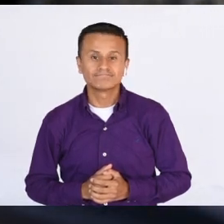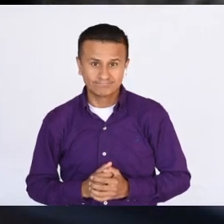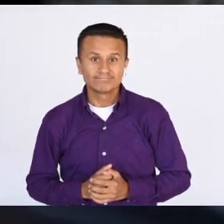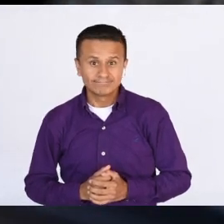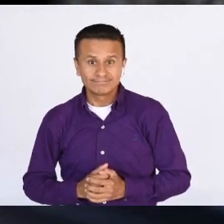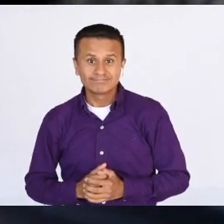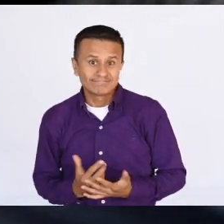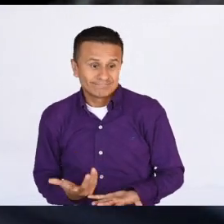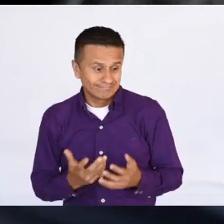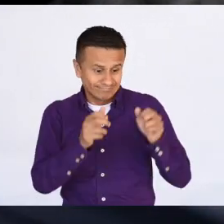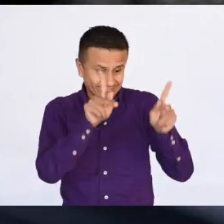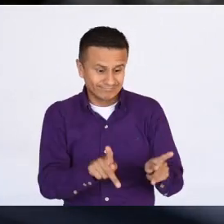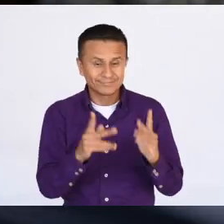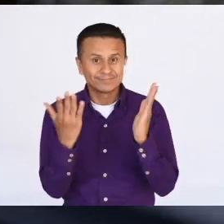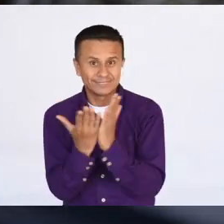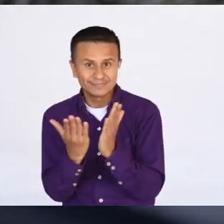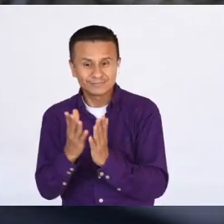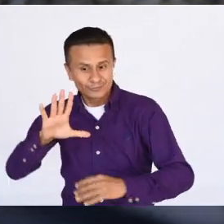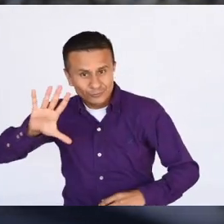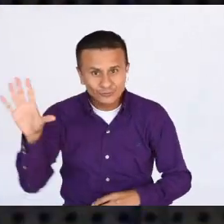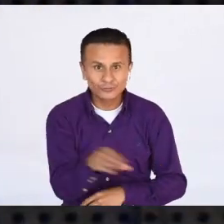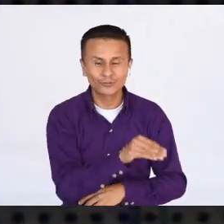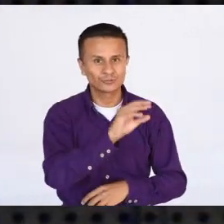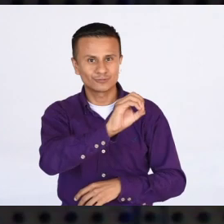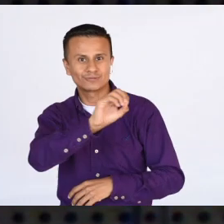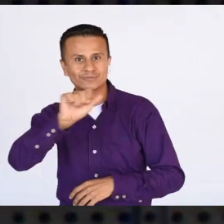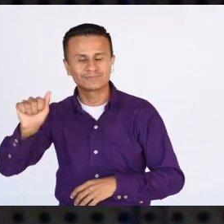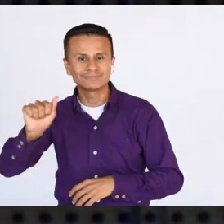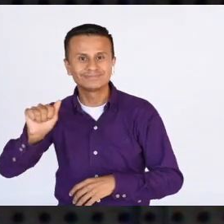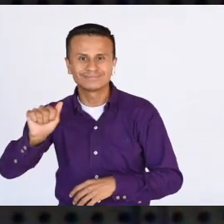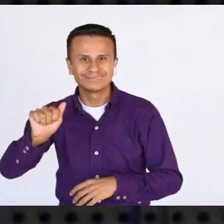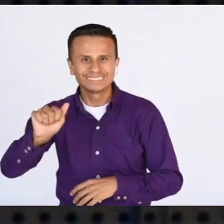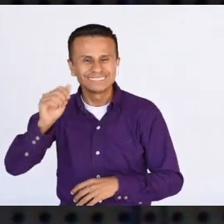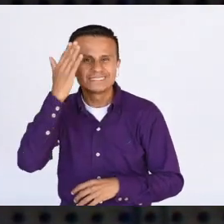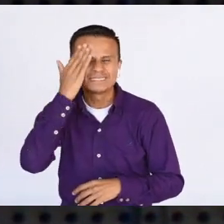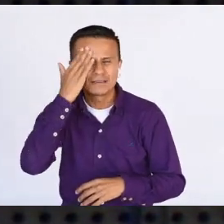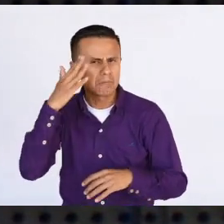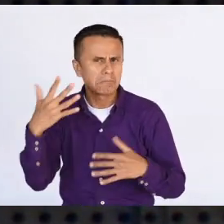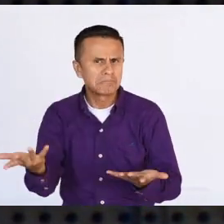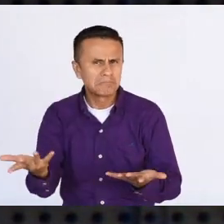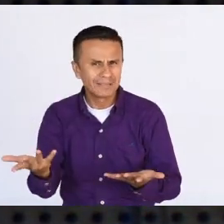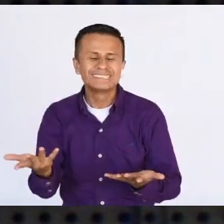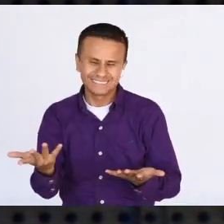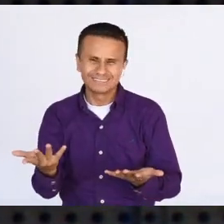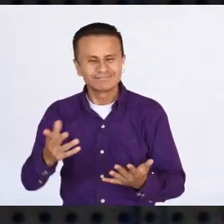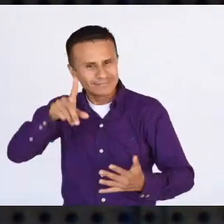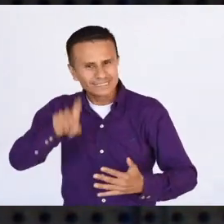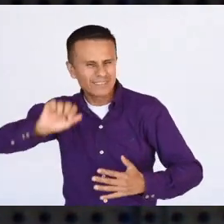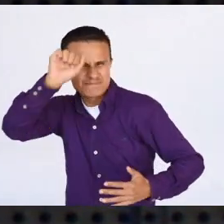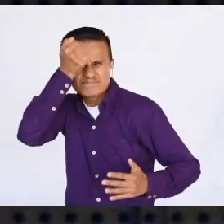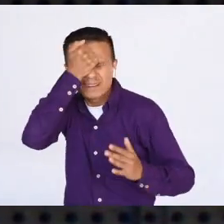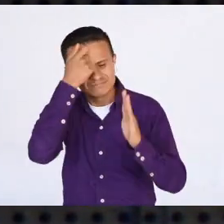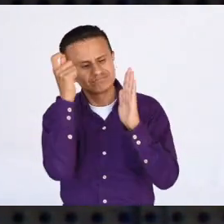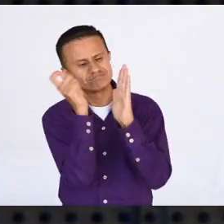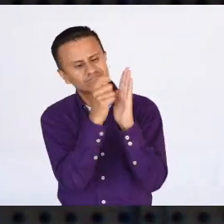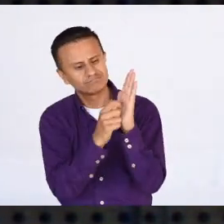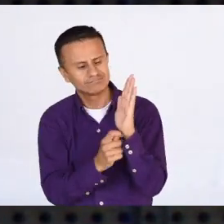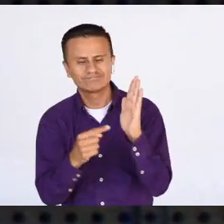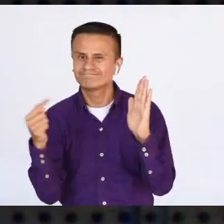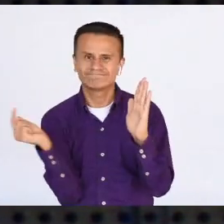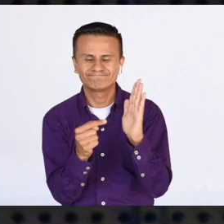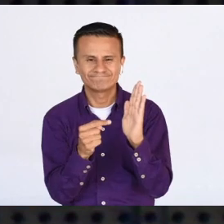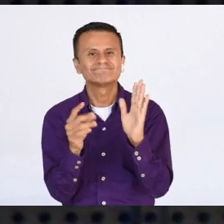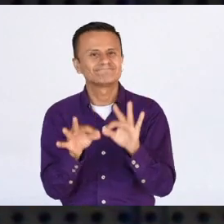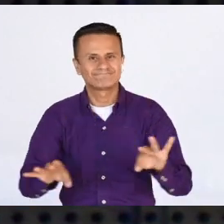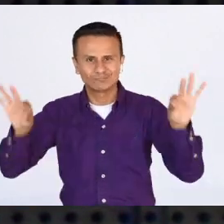cultural change that we need. Todos y todas estudiantes cuentan. Esto es el